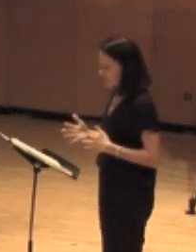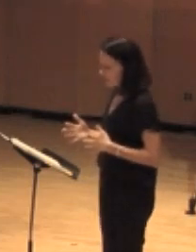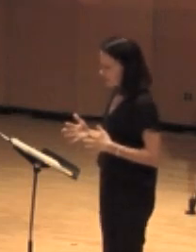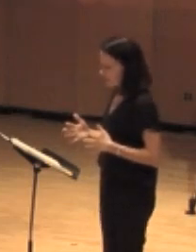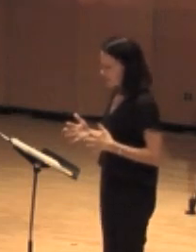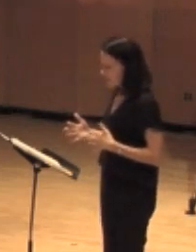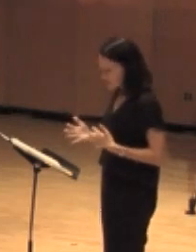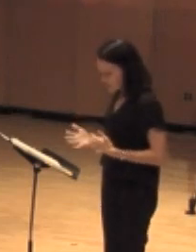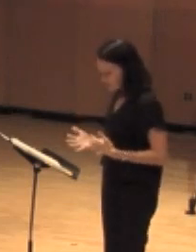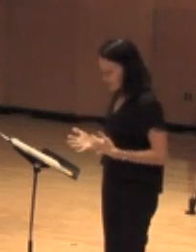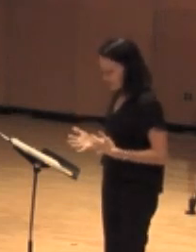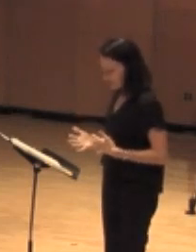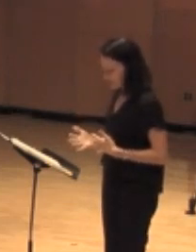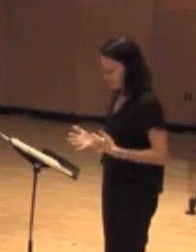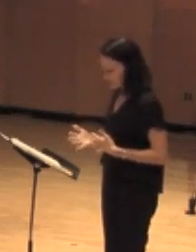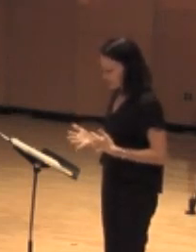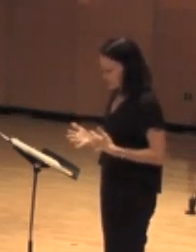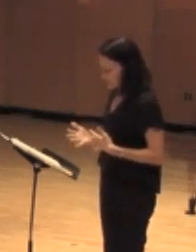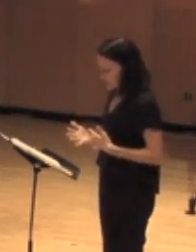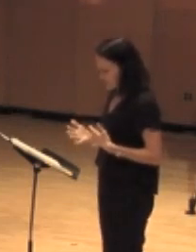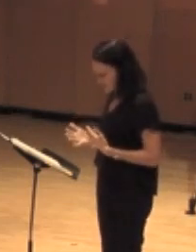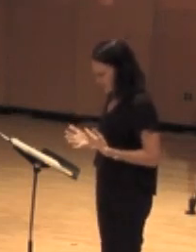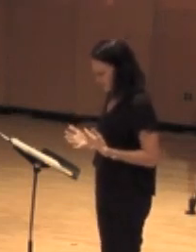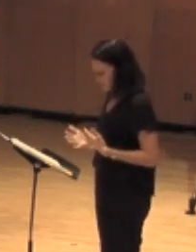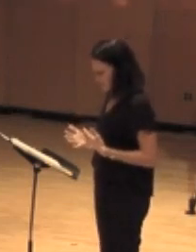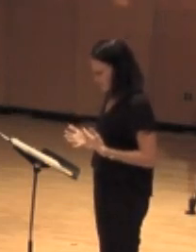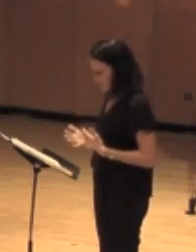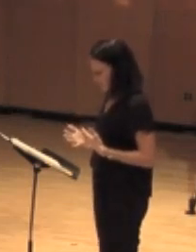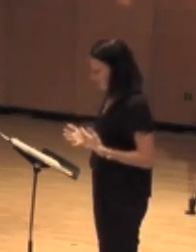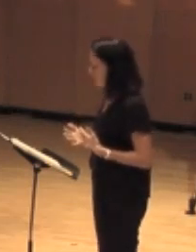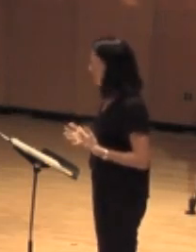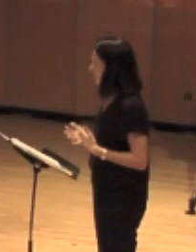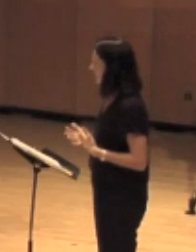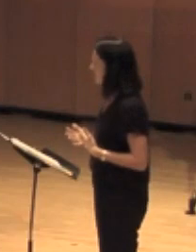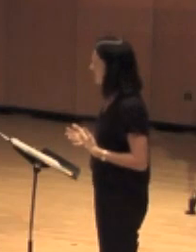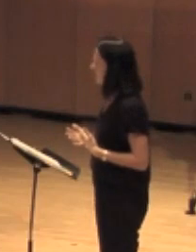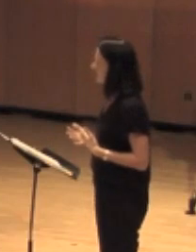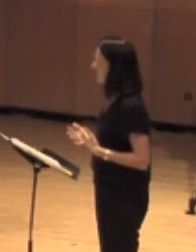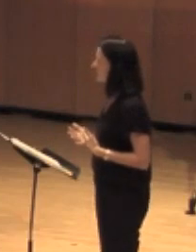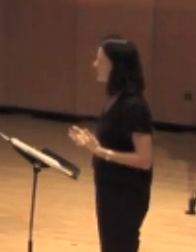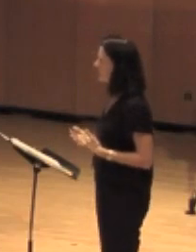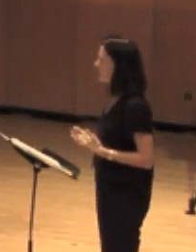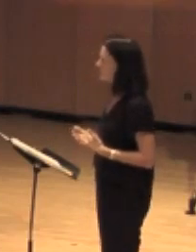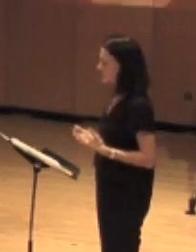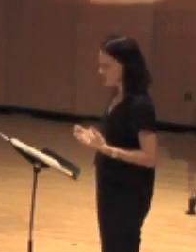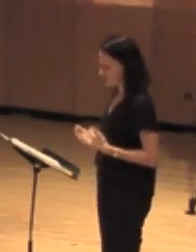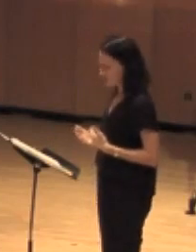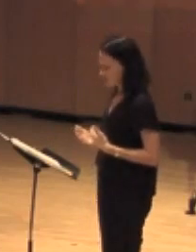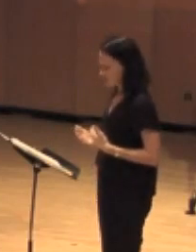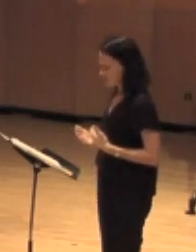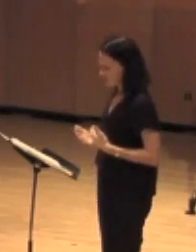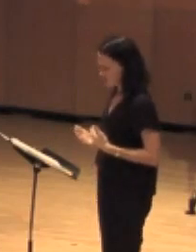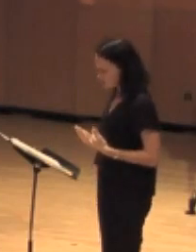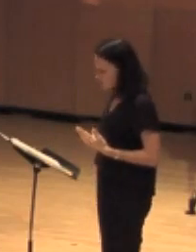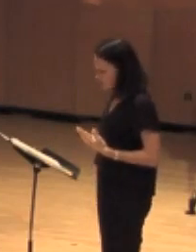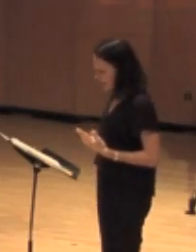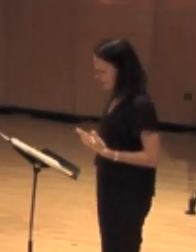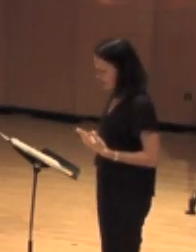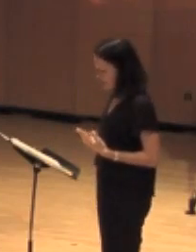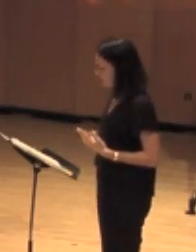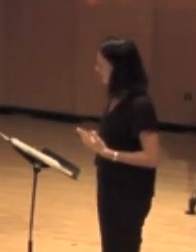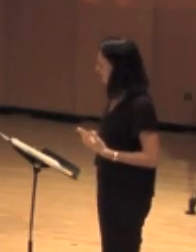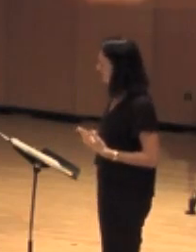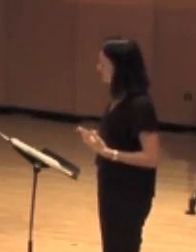bed and it's evening it's night that's when sometimes you